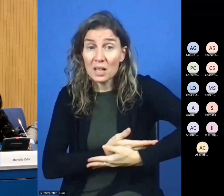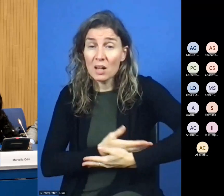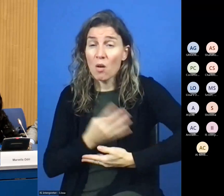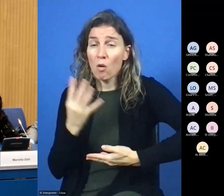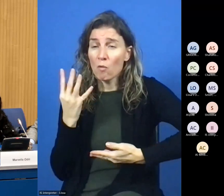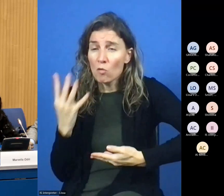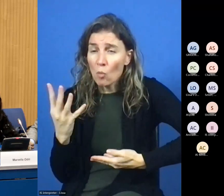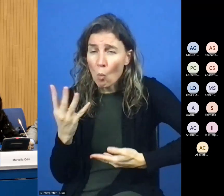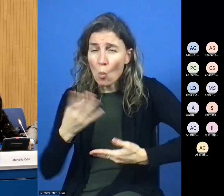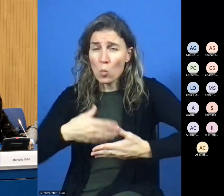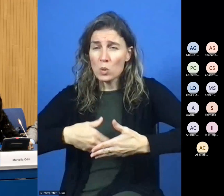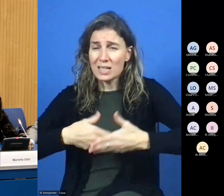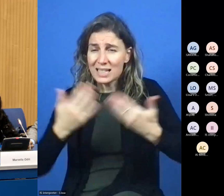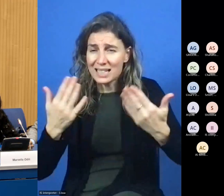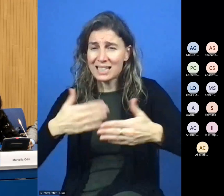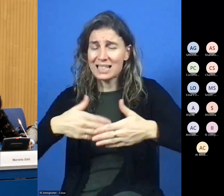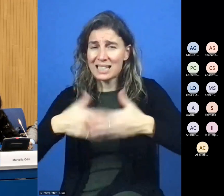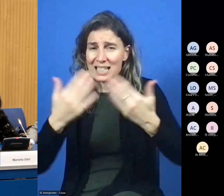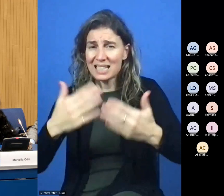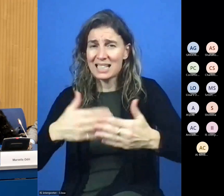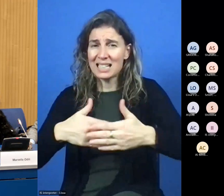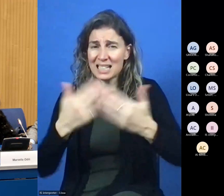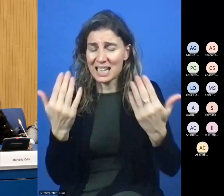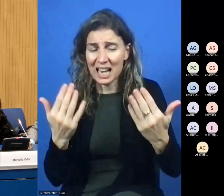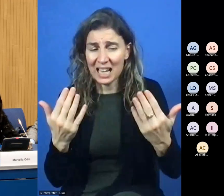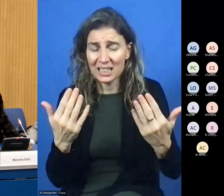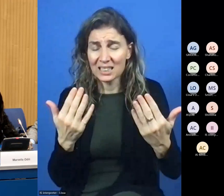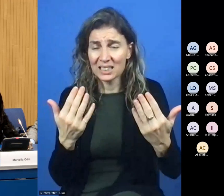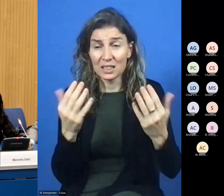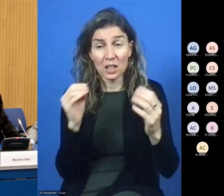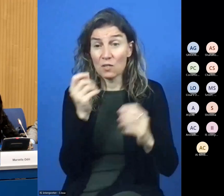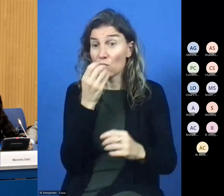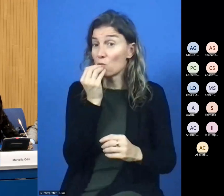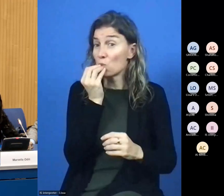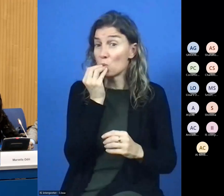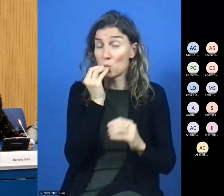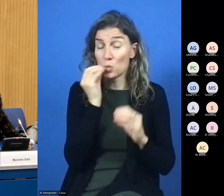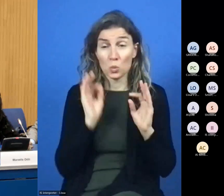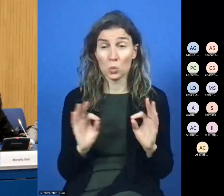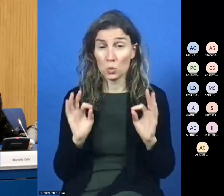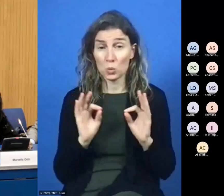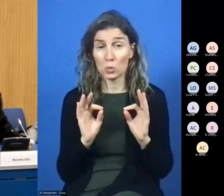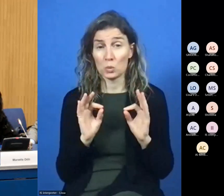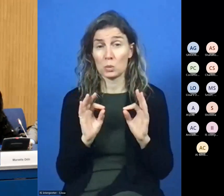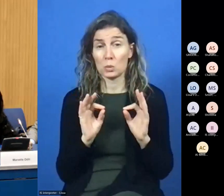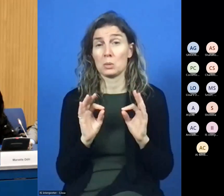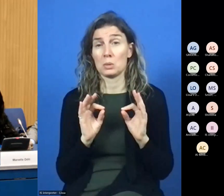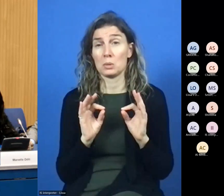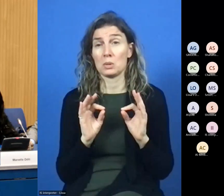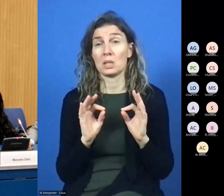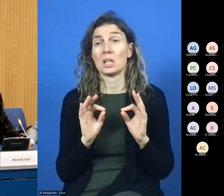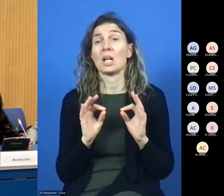baby, looking tired, hopeless, and helpless. This woman straps her baby to her